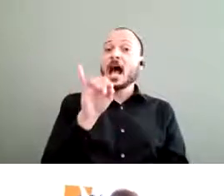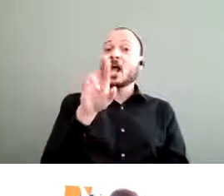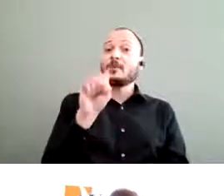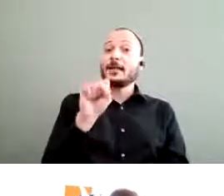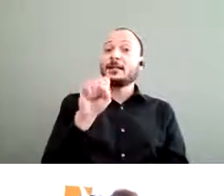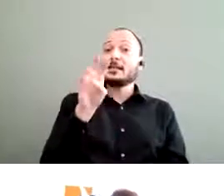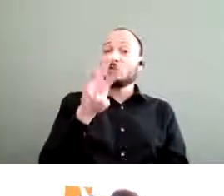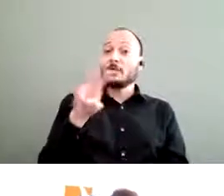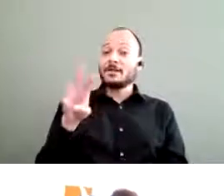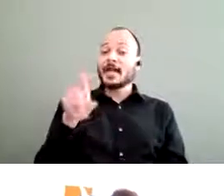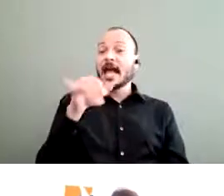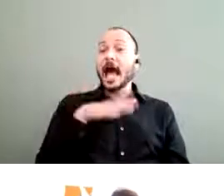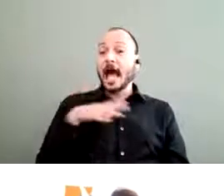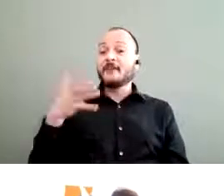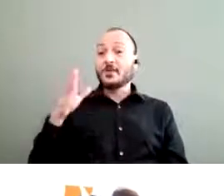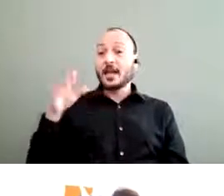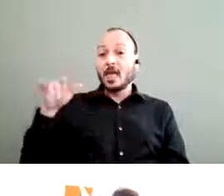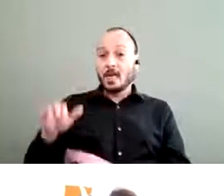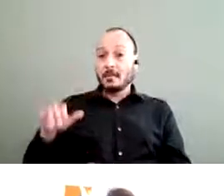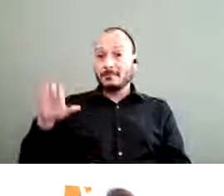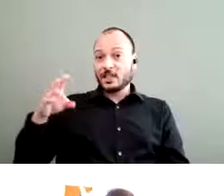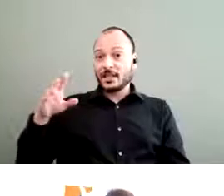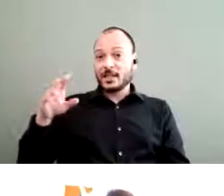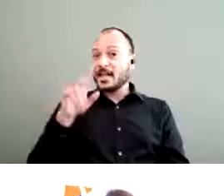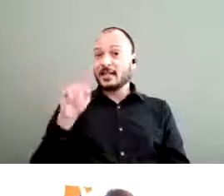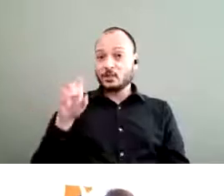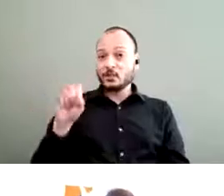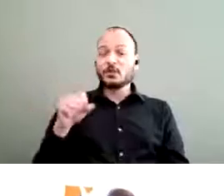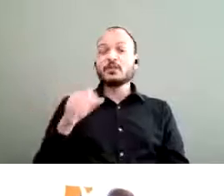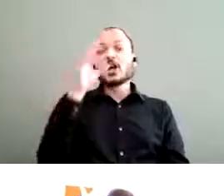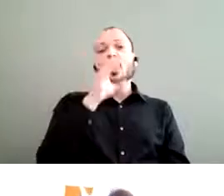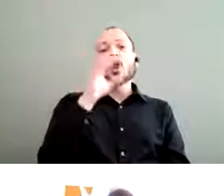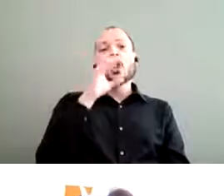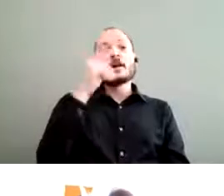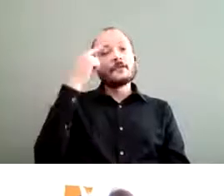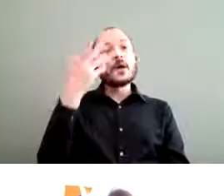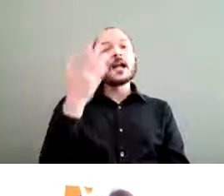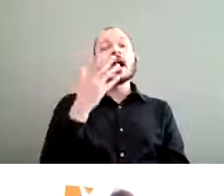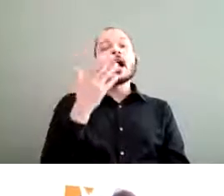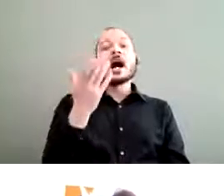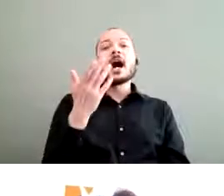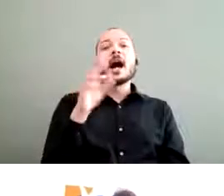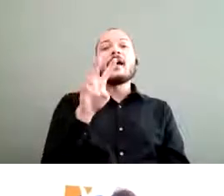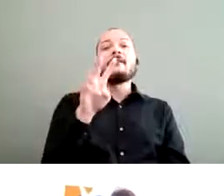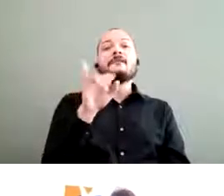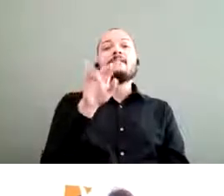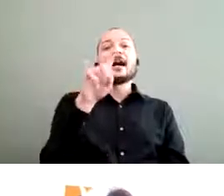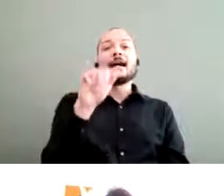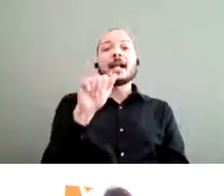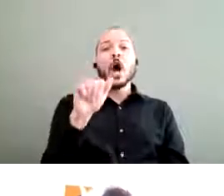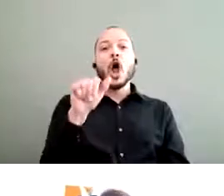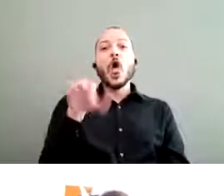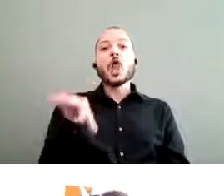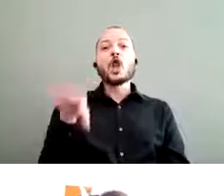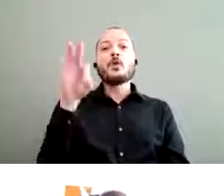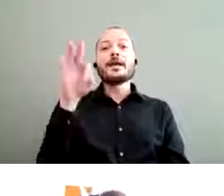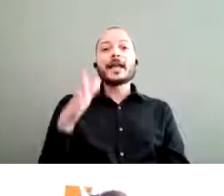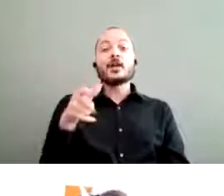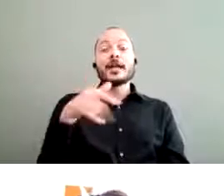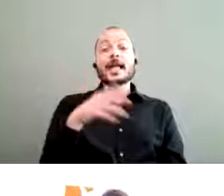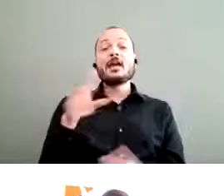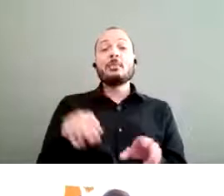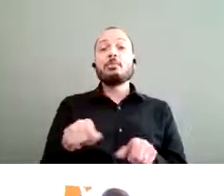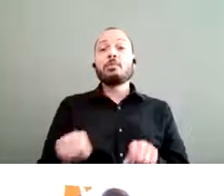the tools, you can just Google VITA locator, and it'll take you to the link. You enter your zip